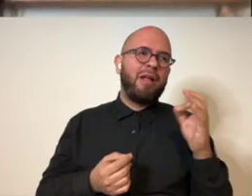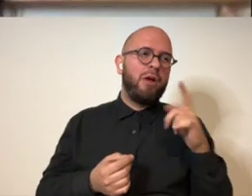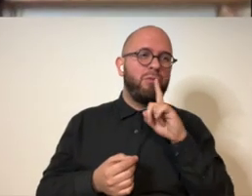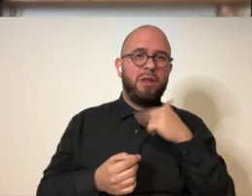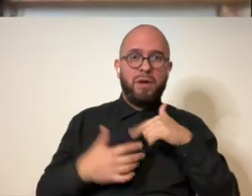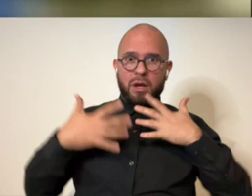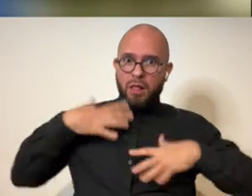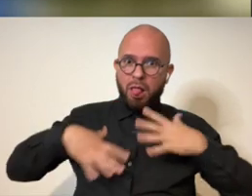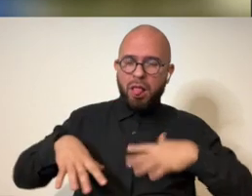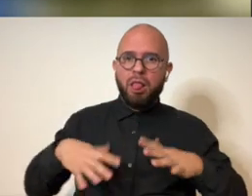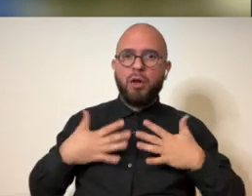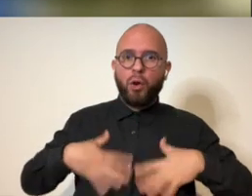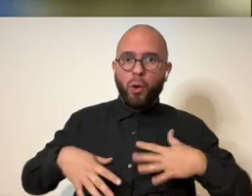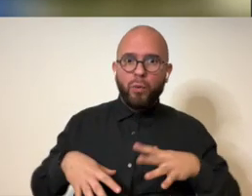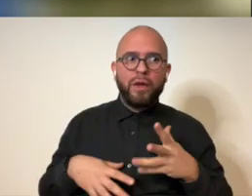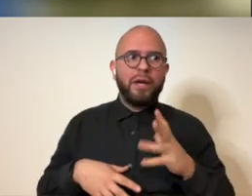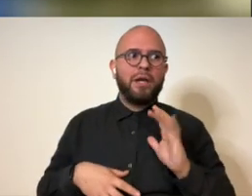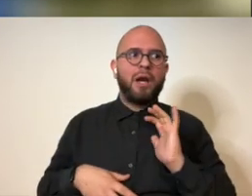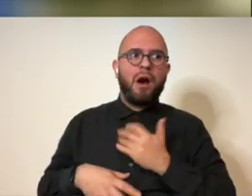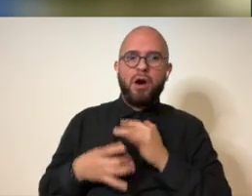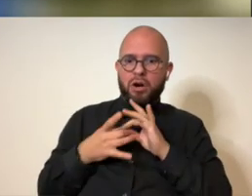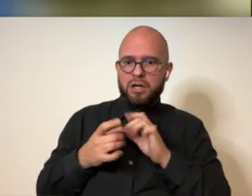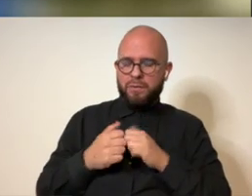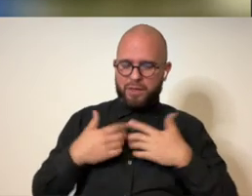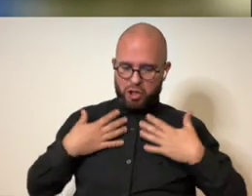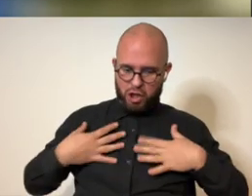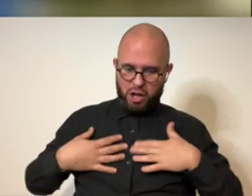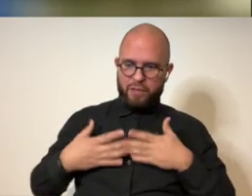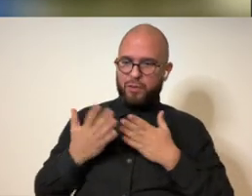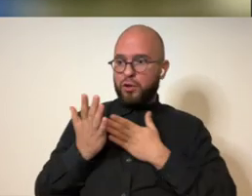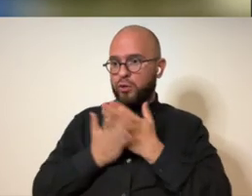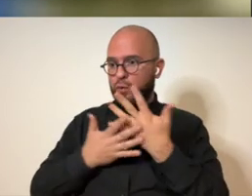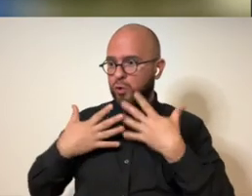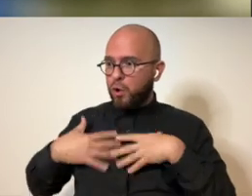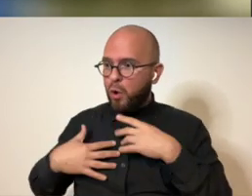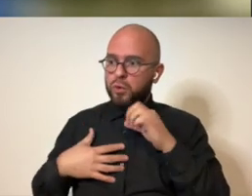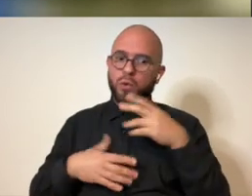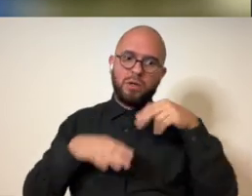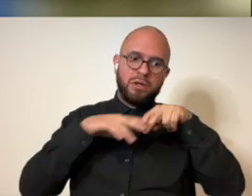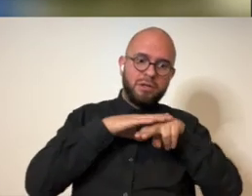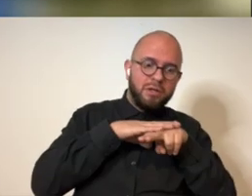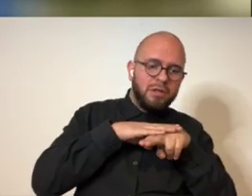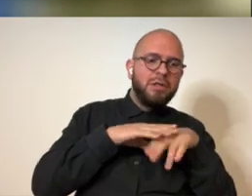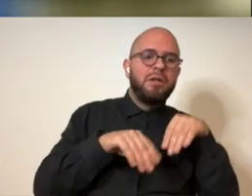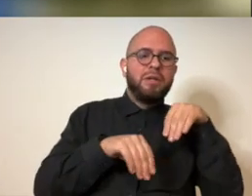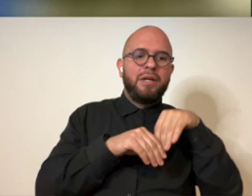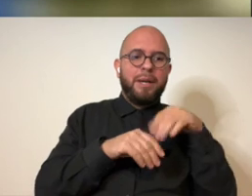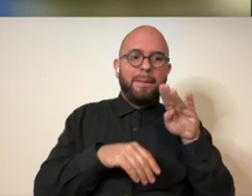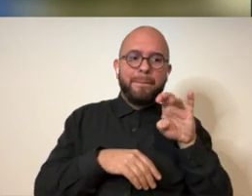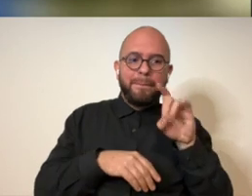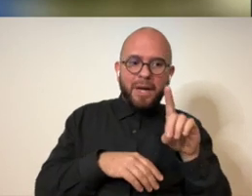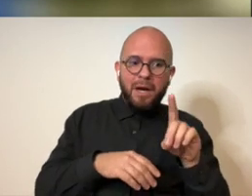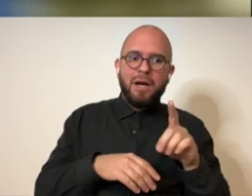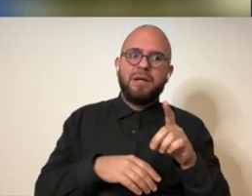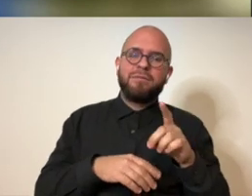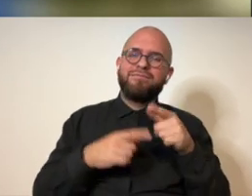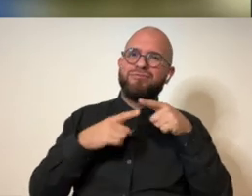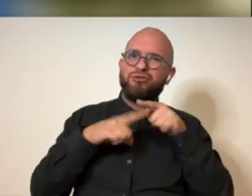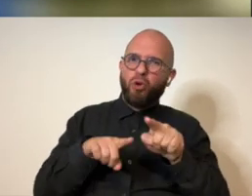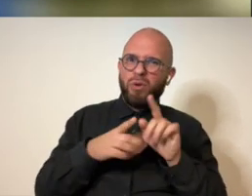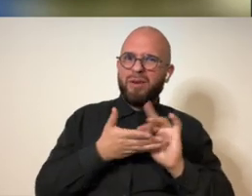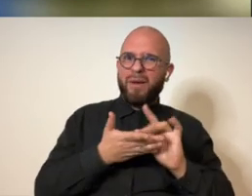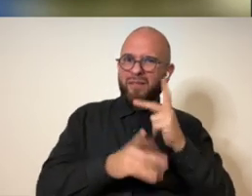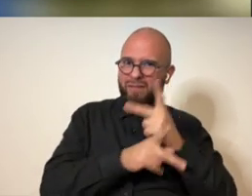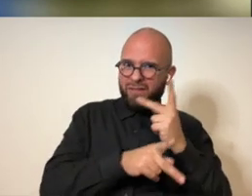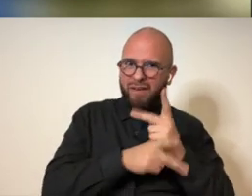about fiber of material, also the fact that we wear clothing, our contact with cloth, whether it's through